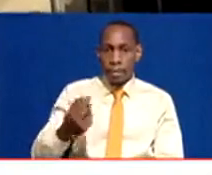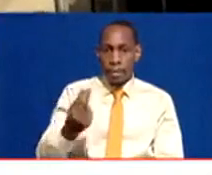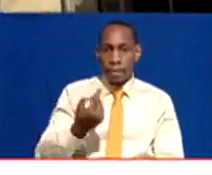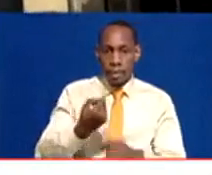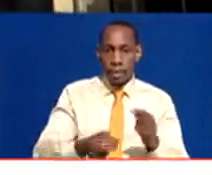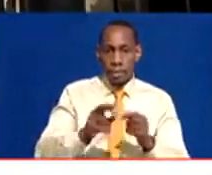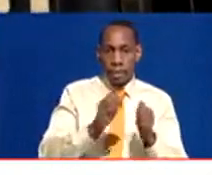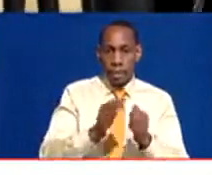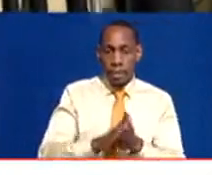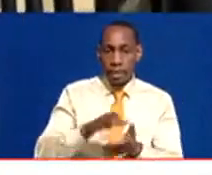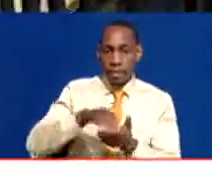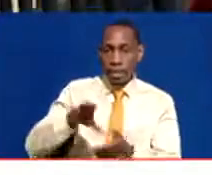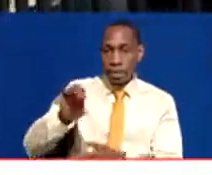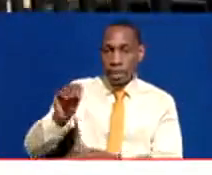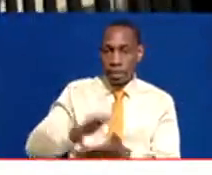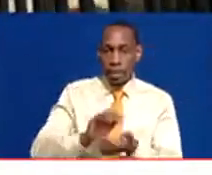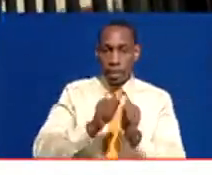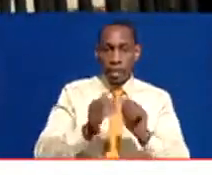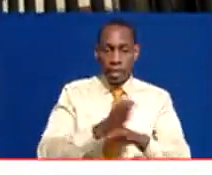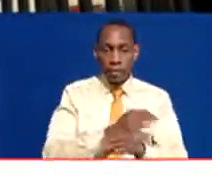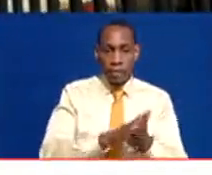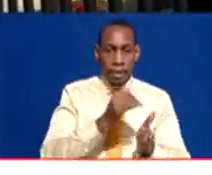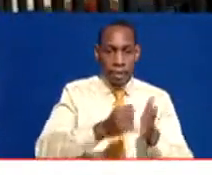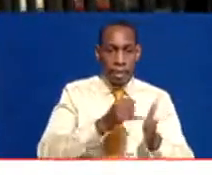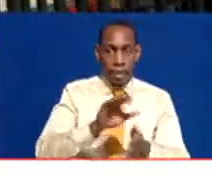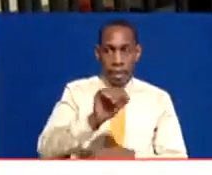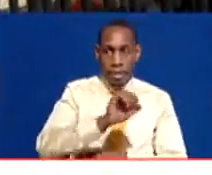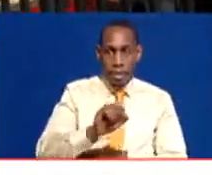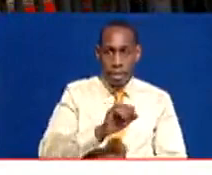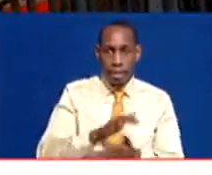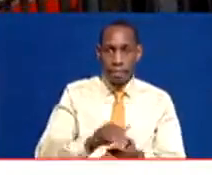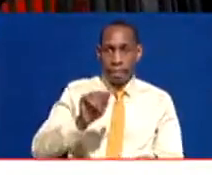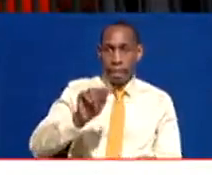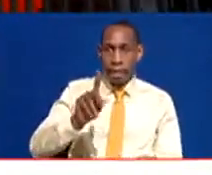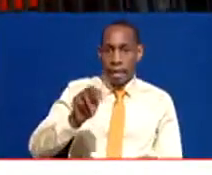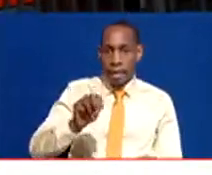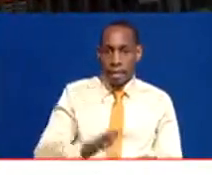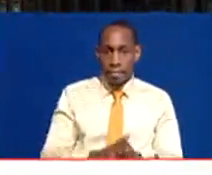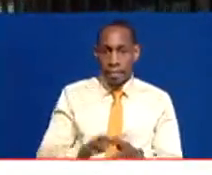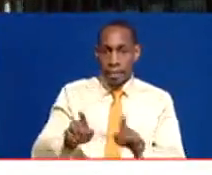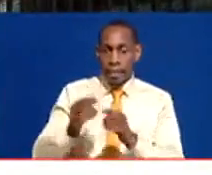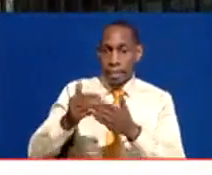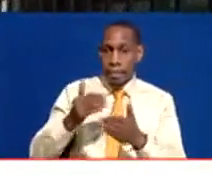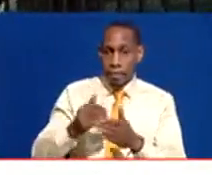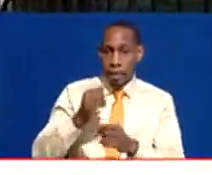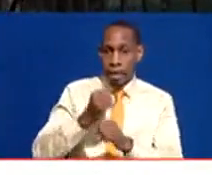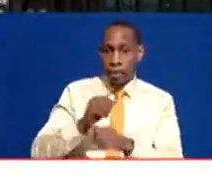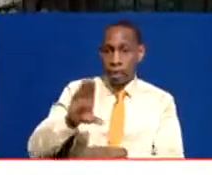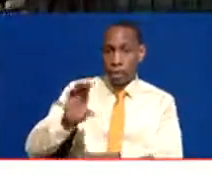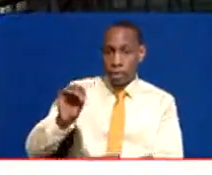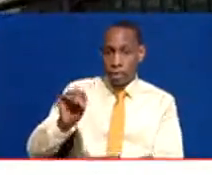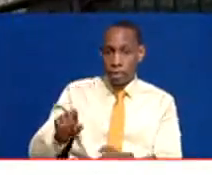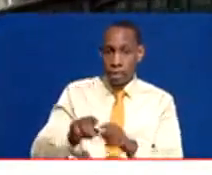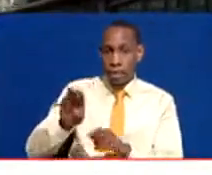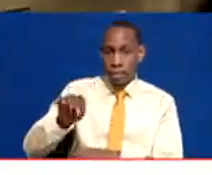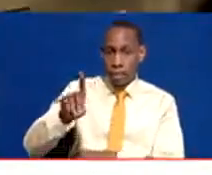as CEO, replacing former industrialization CS Adan Mohammed. He was previously the CEO and